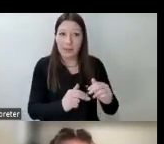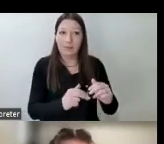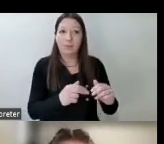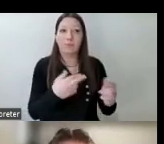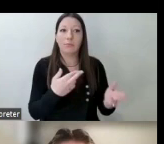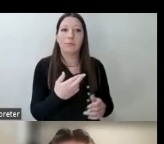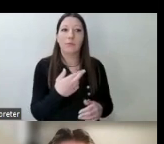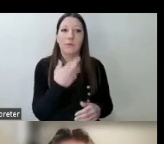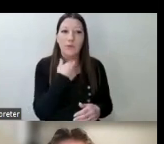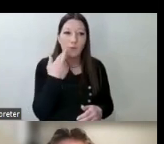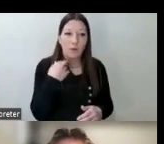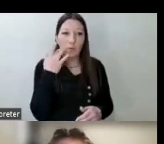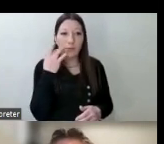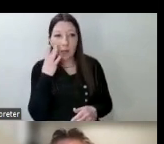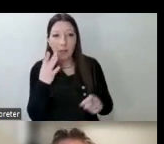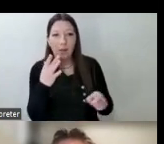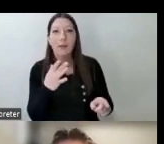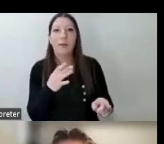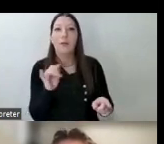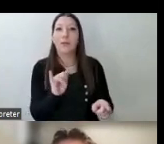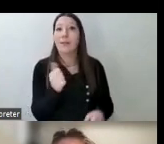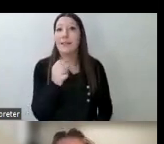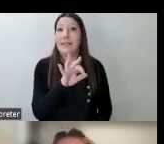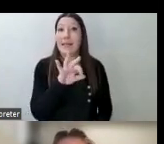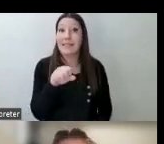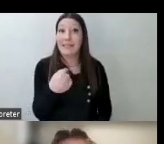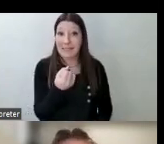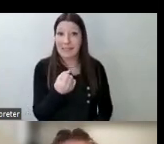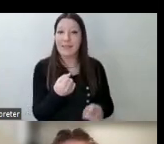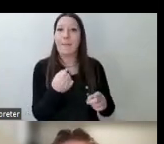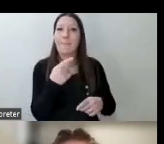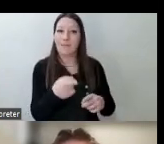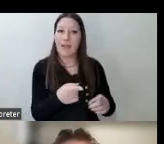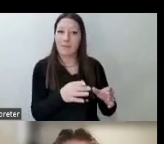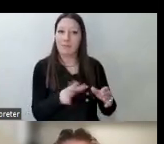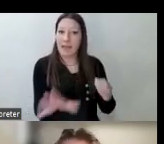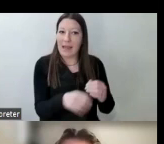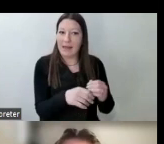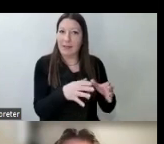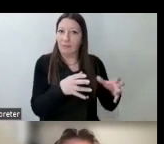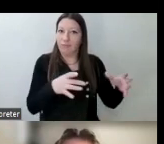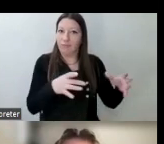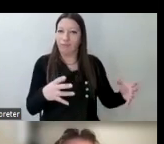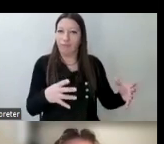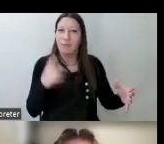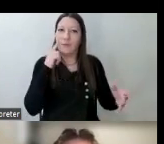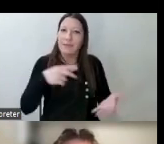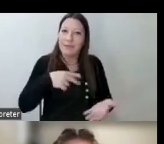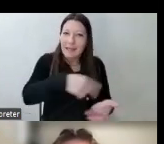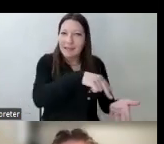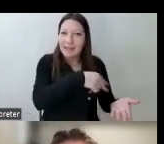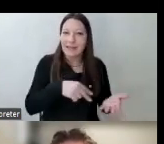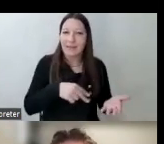bar and dance floor area were renovated in the 1990s, which made it a very popular spot for locals and visitors looking